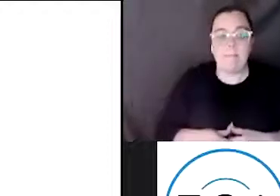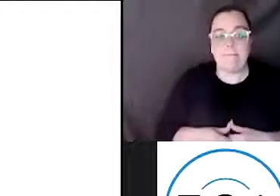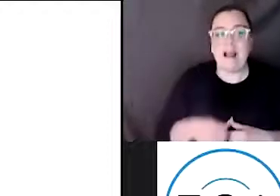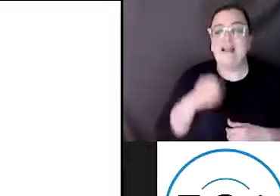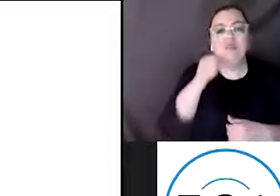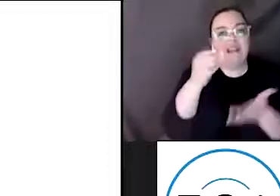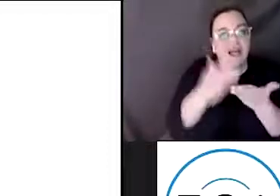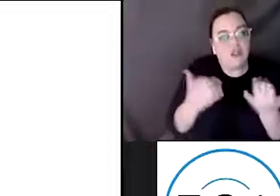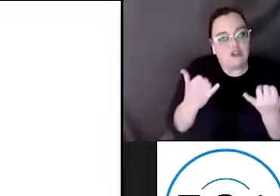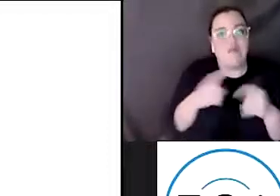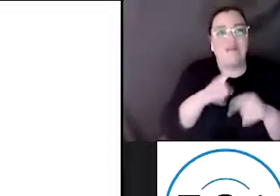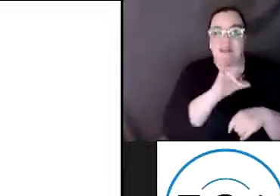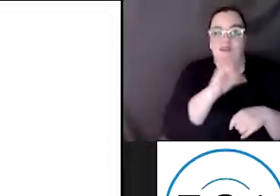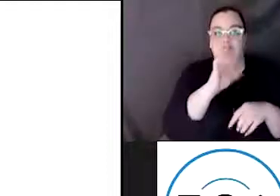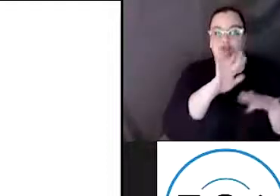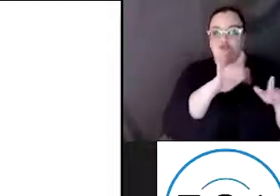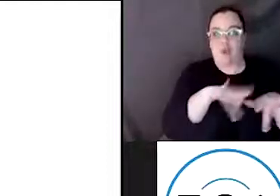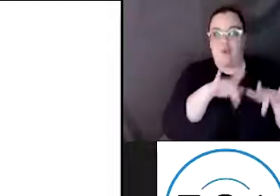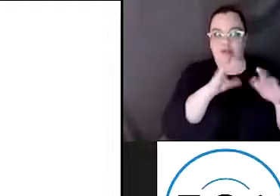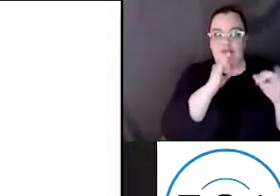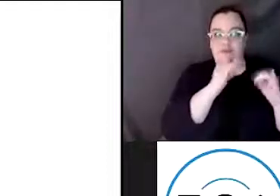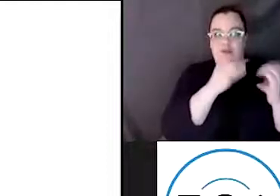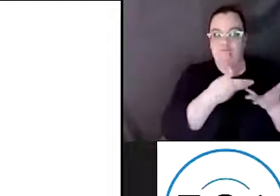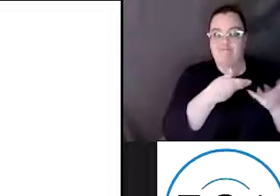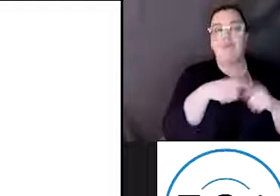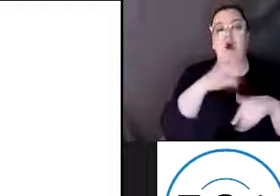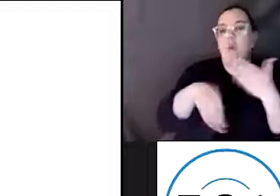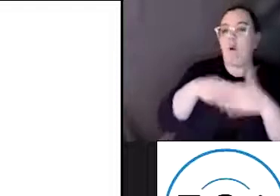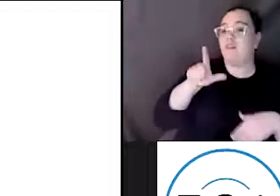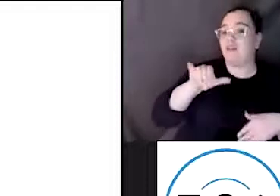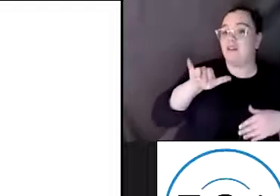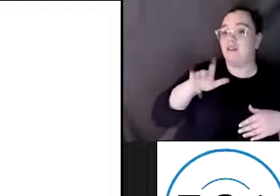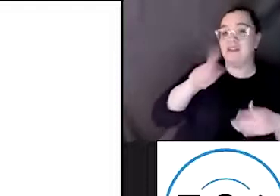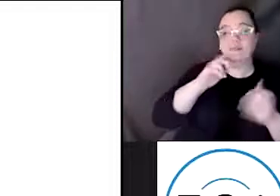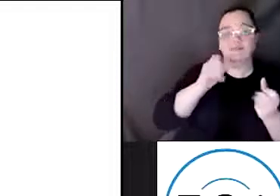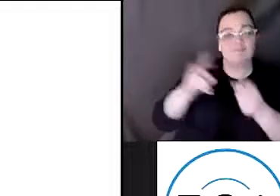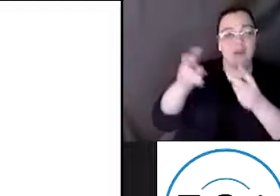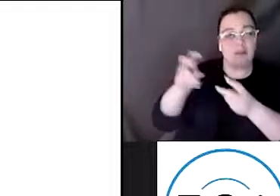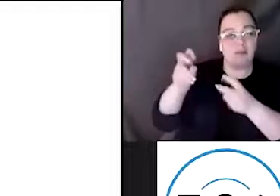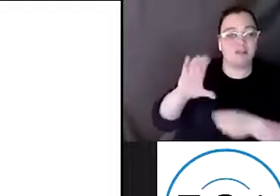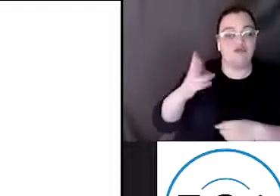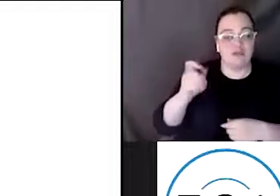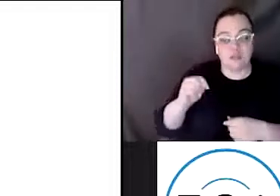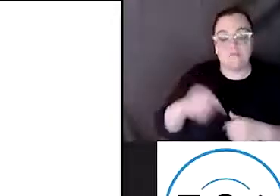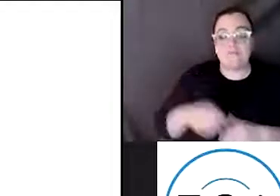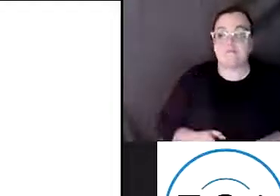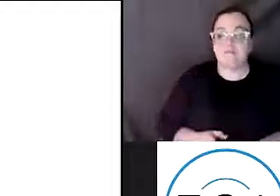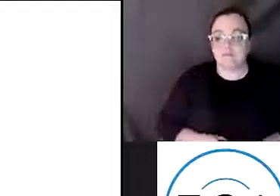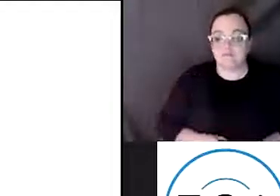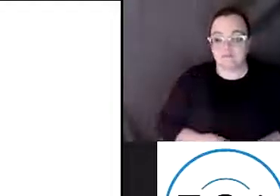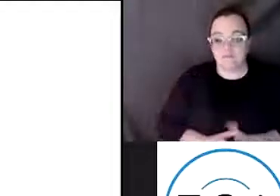but all the links that were mentioned just then are in the chat. And Sharon, could you put